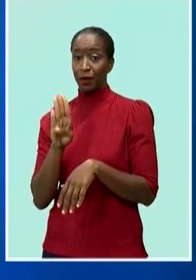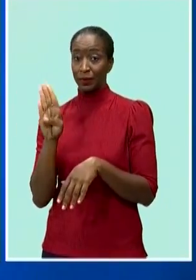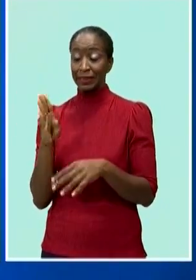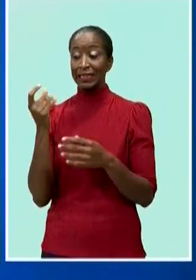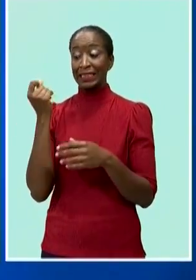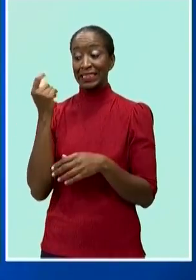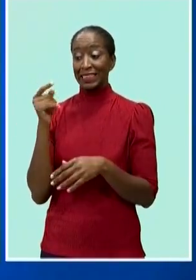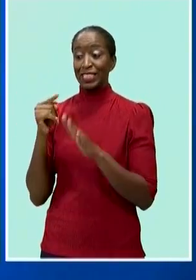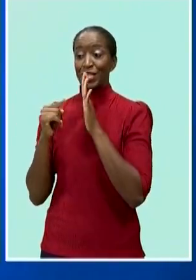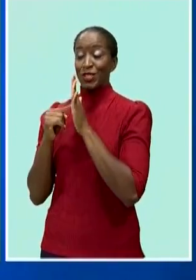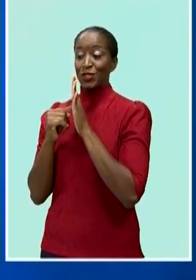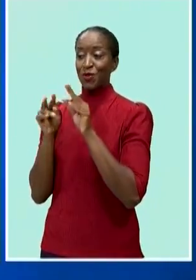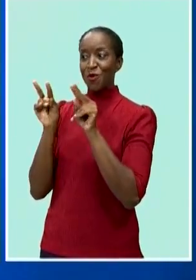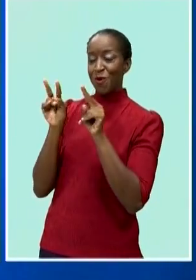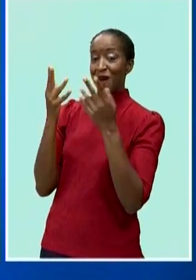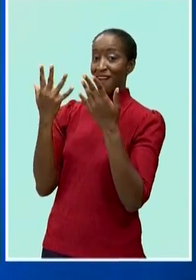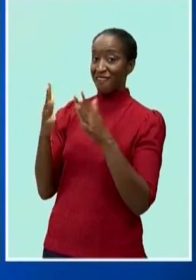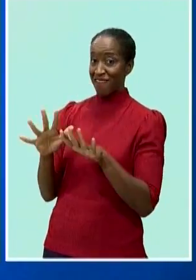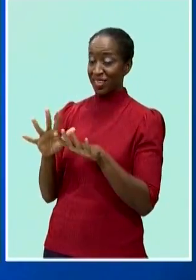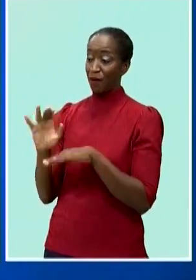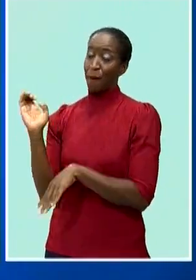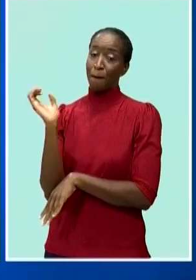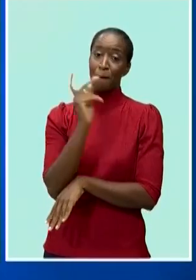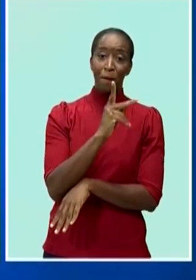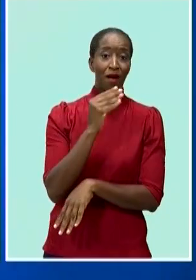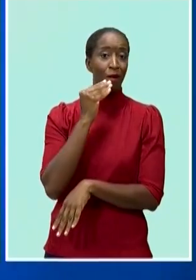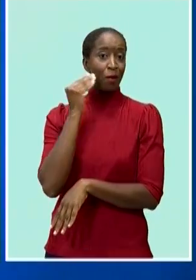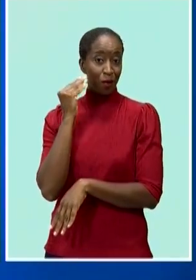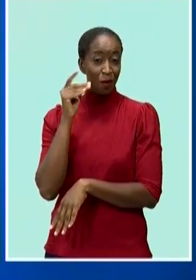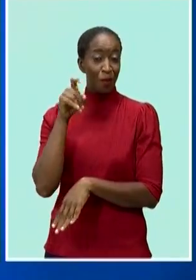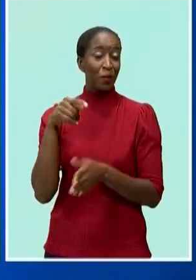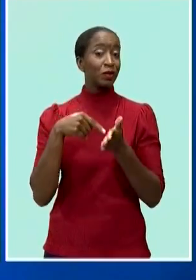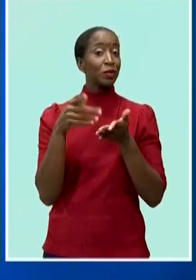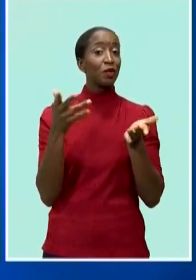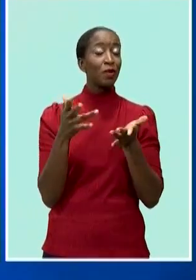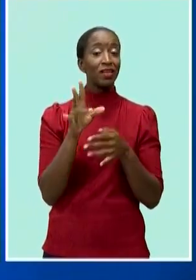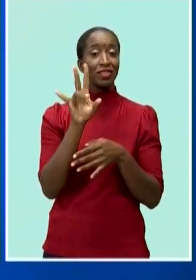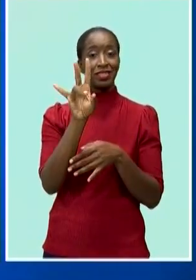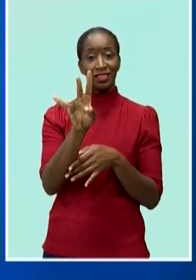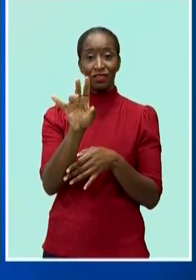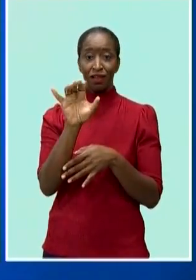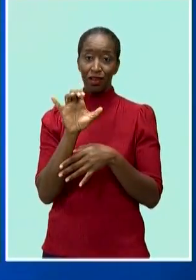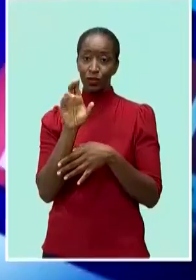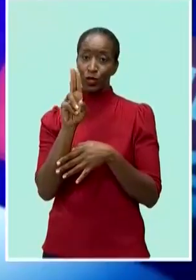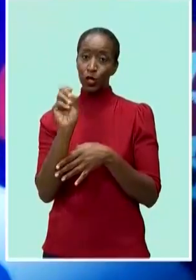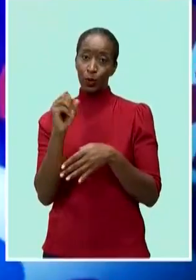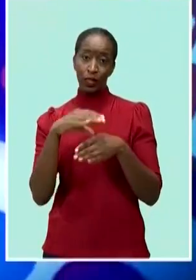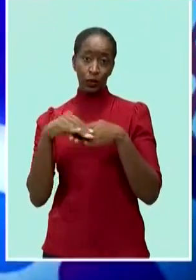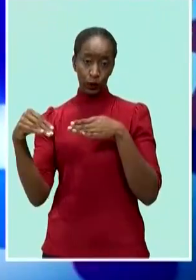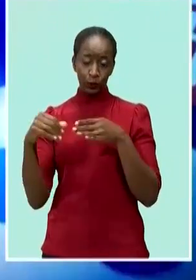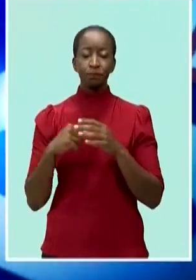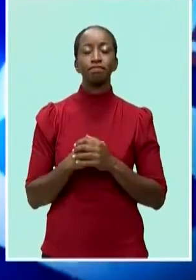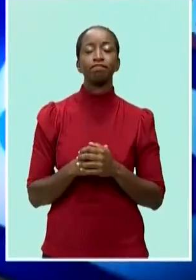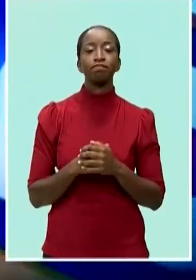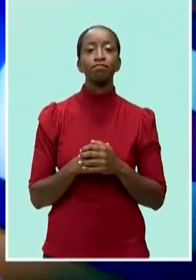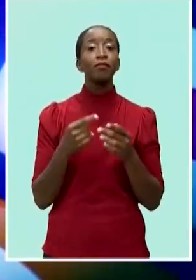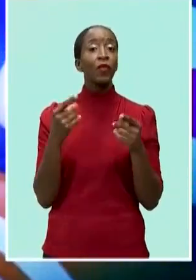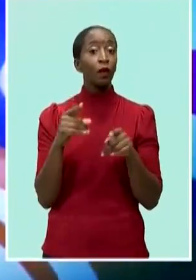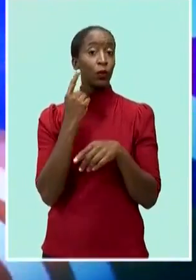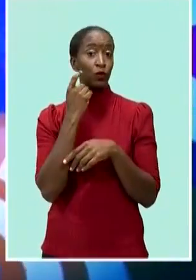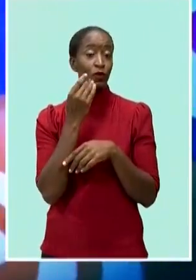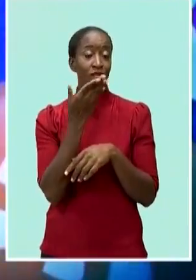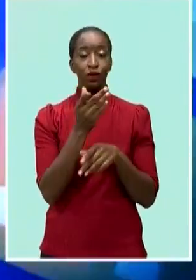show is going to cost a whopping $700 US. And speaking of Buju, the artist performed in Trinidad over